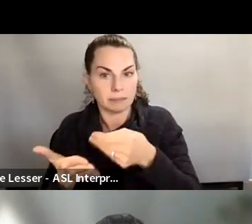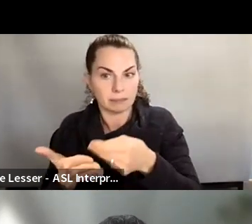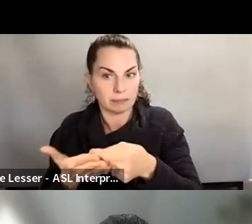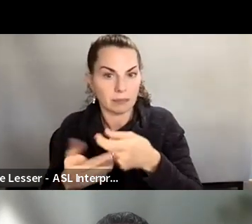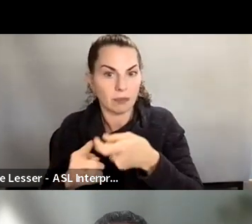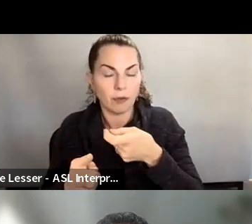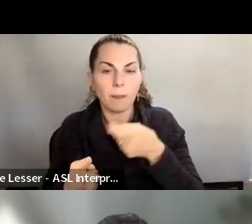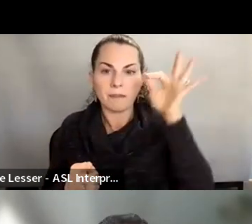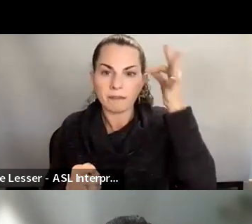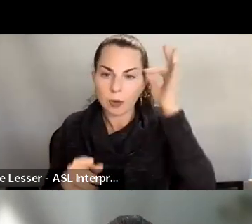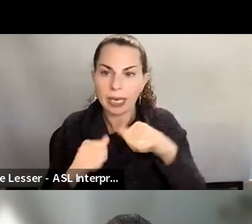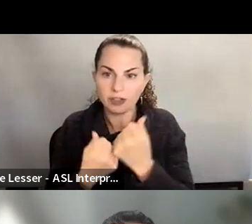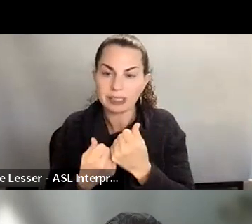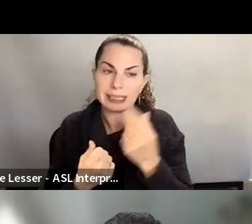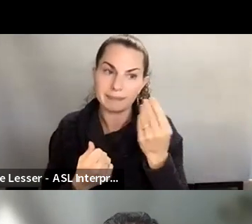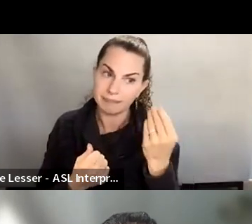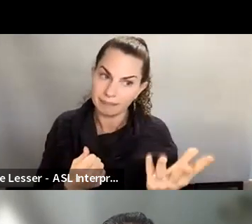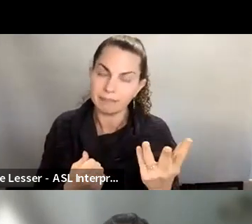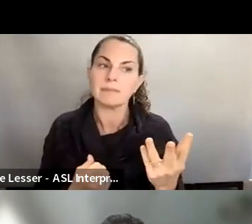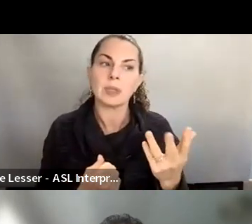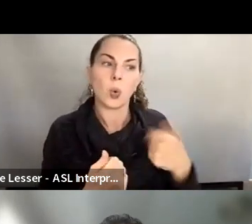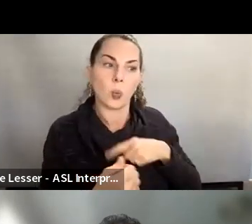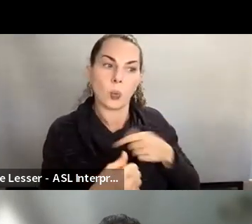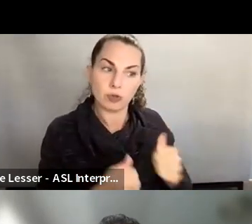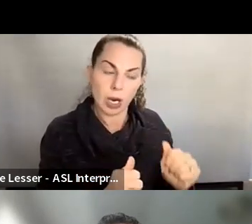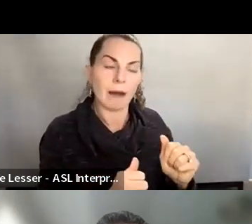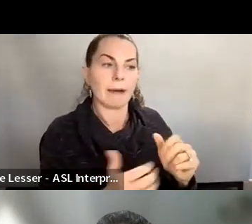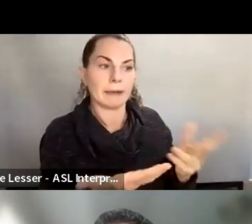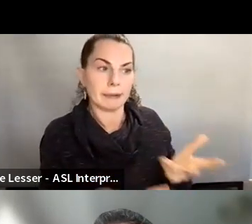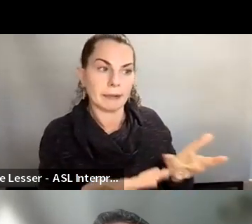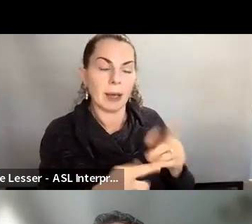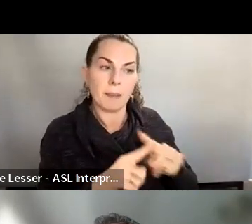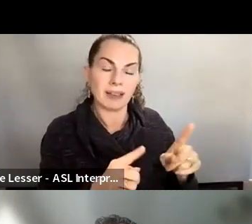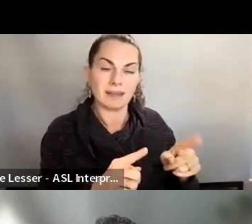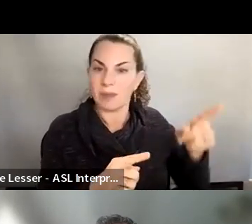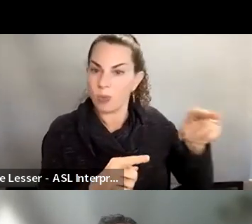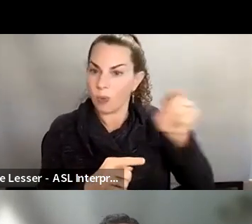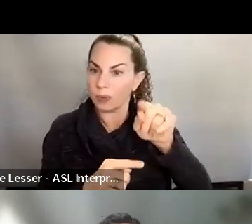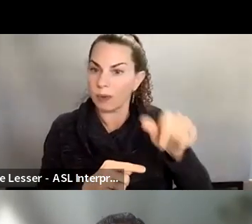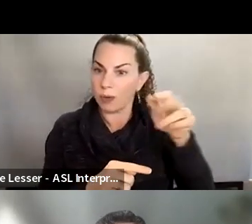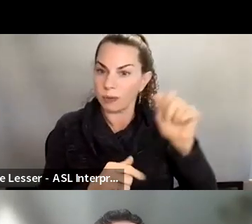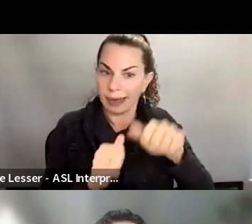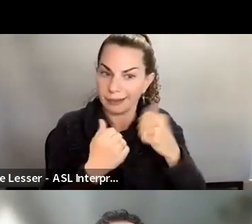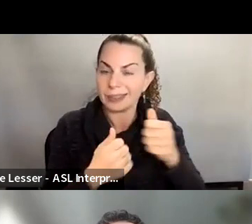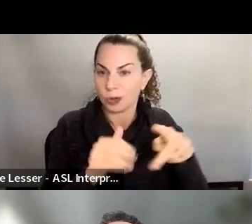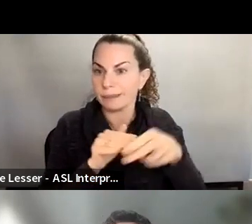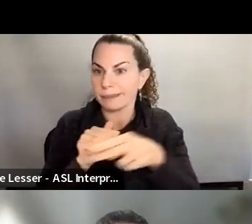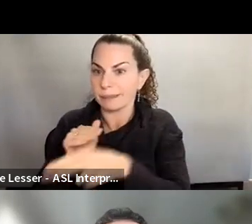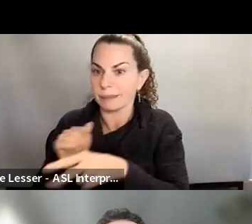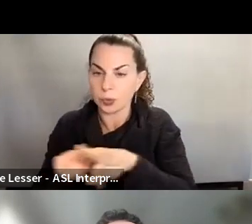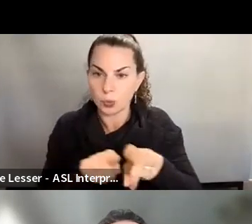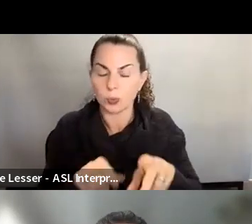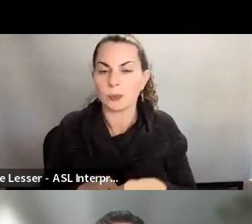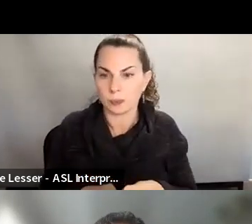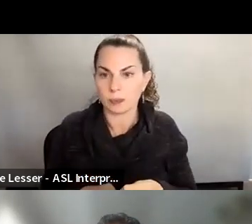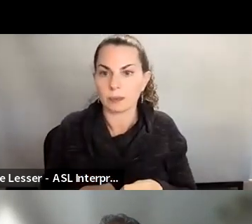like Dylan said, we tried to resolve this voluntarily. We made every effort. Would really, you know, you might have, I know